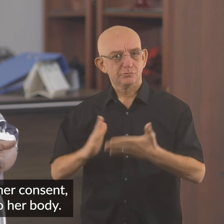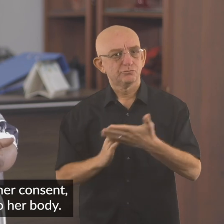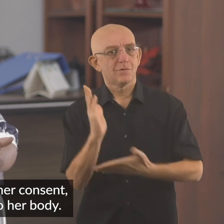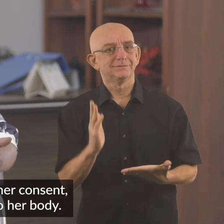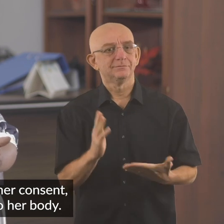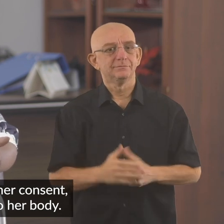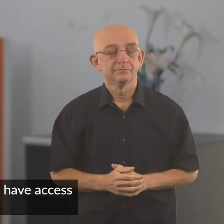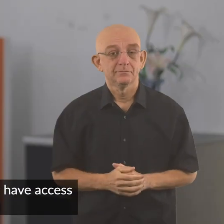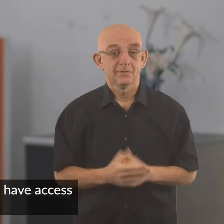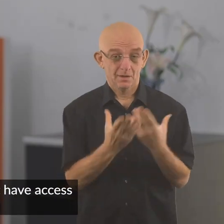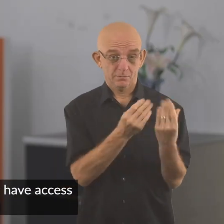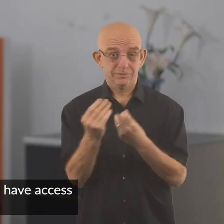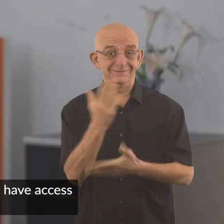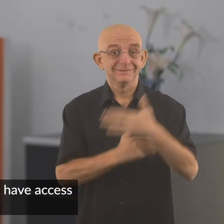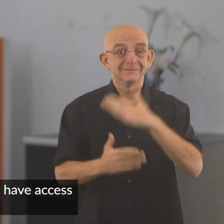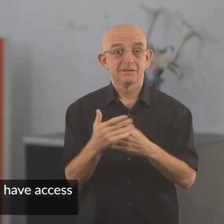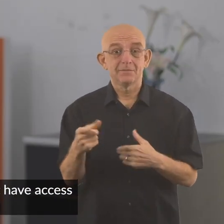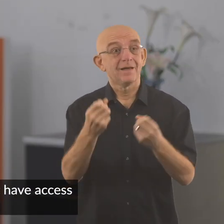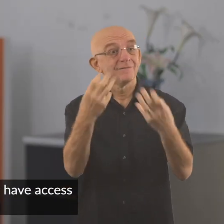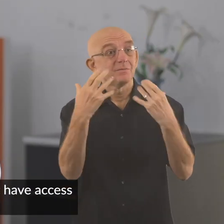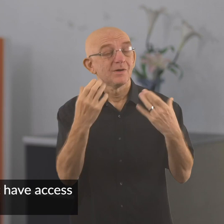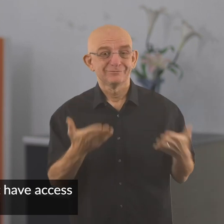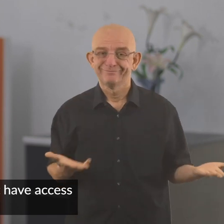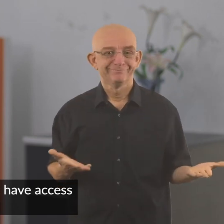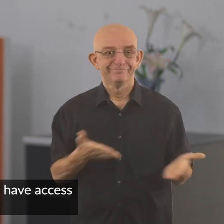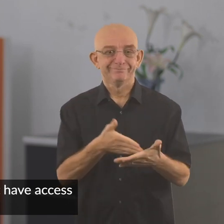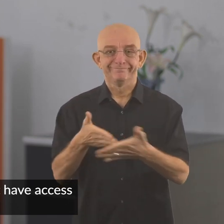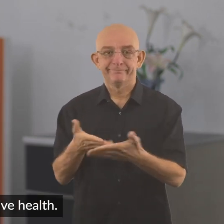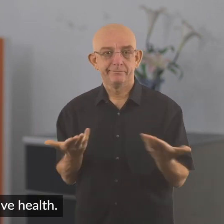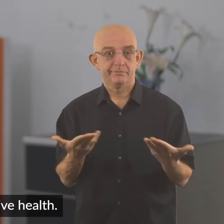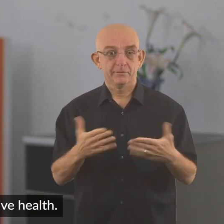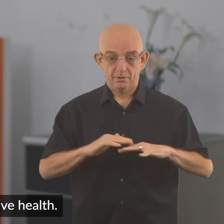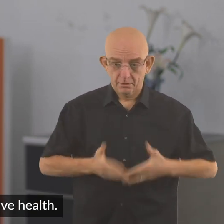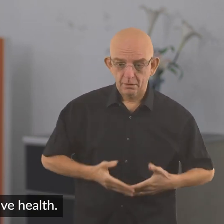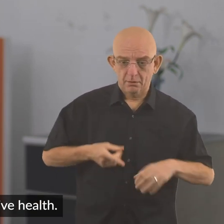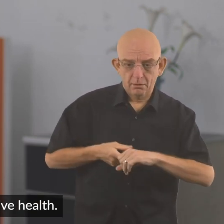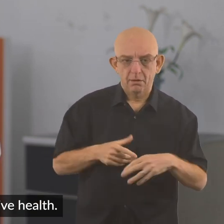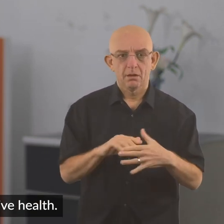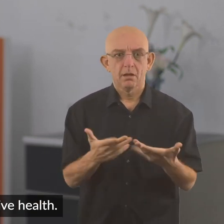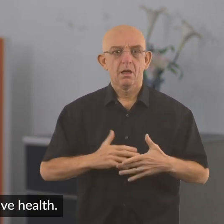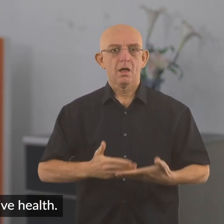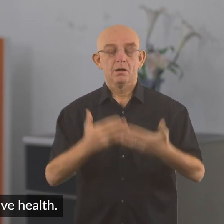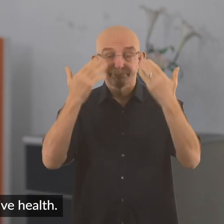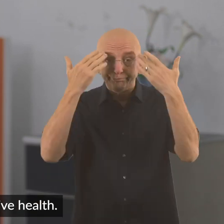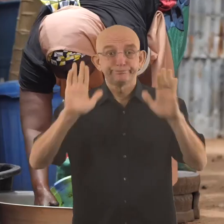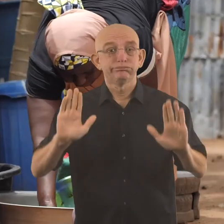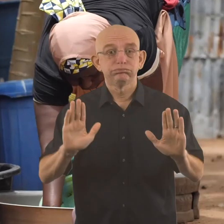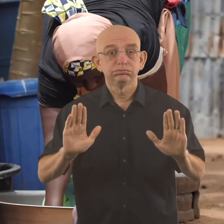she has the rights to her body. Most disabled people don't have access to information on sexual and reproductive health.